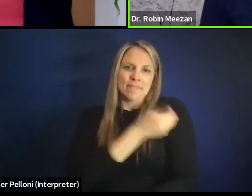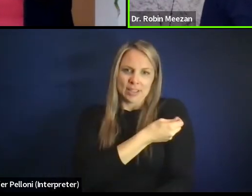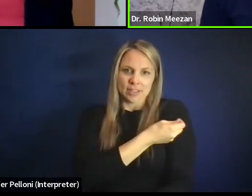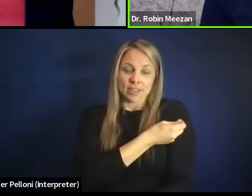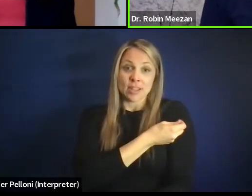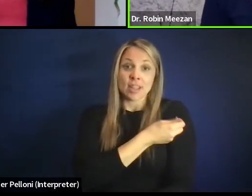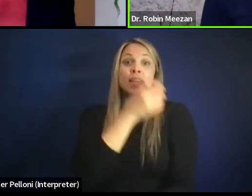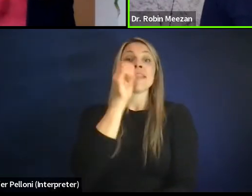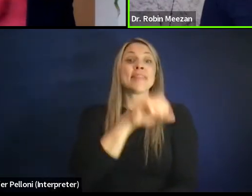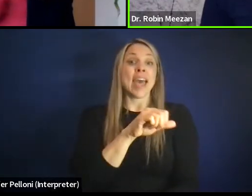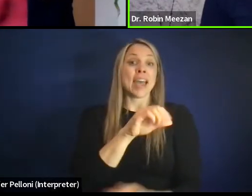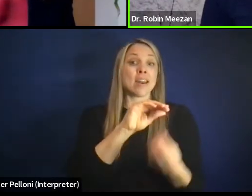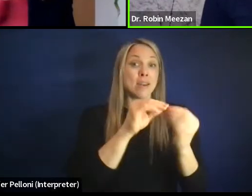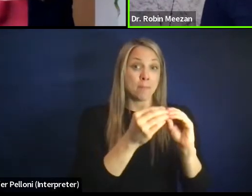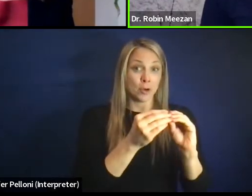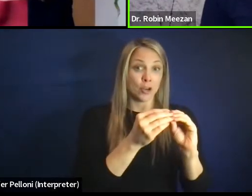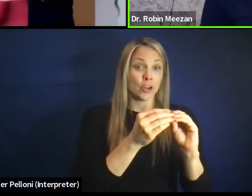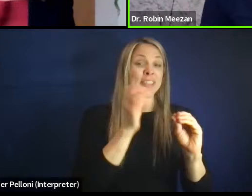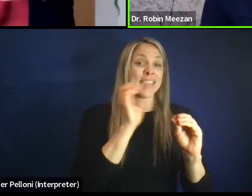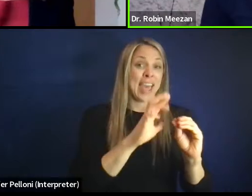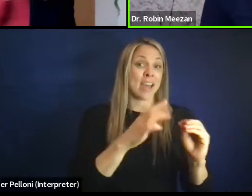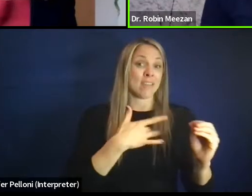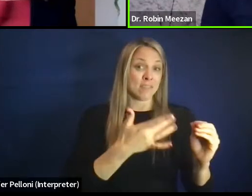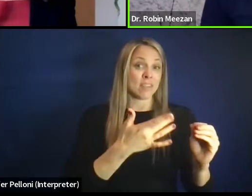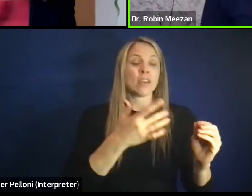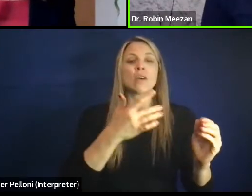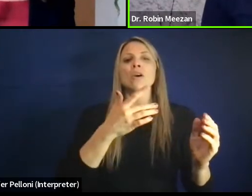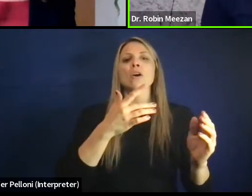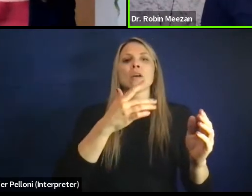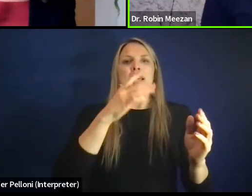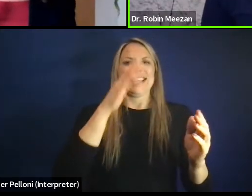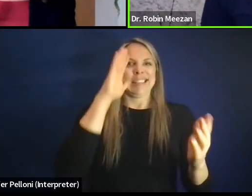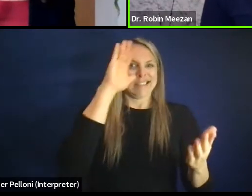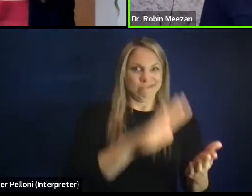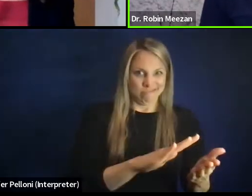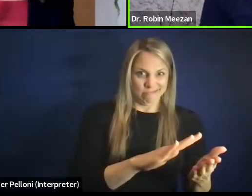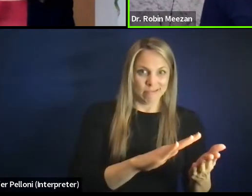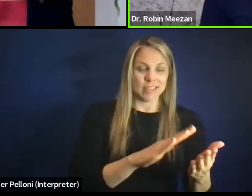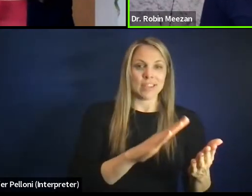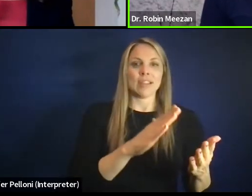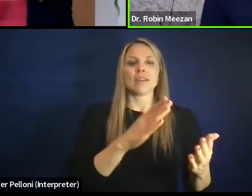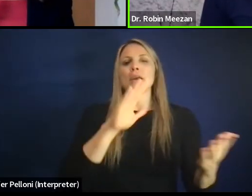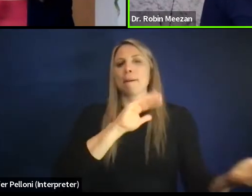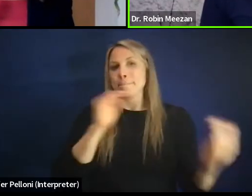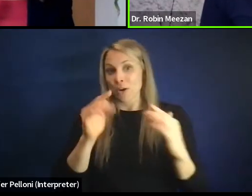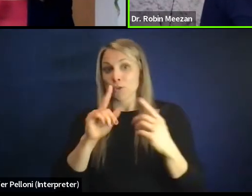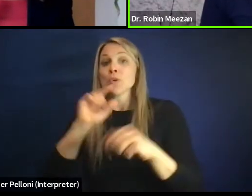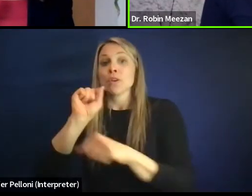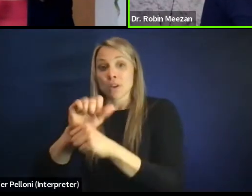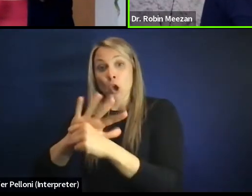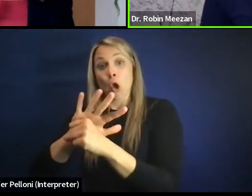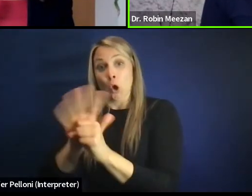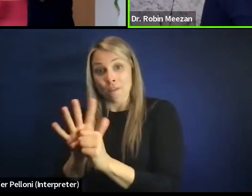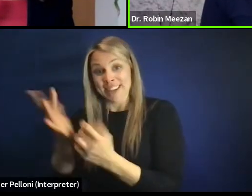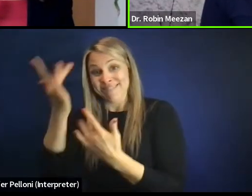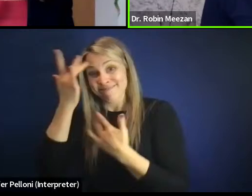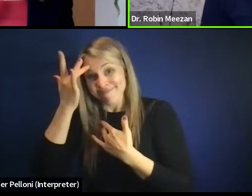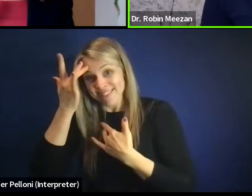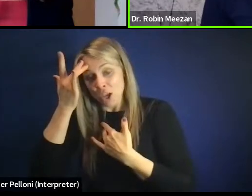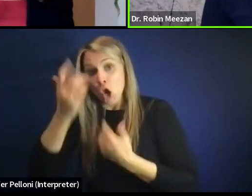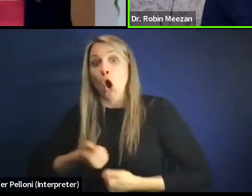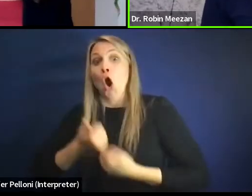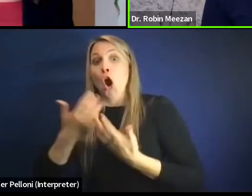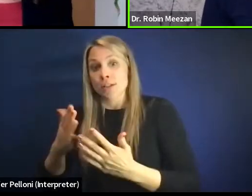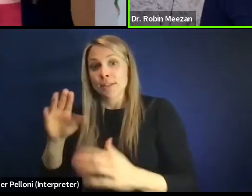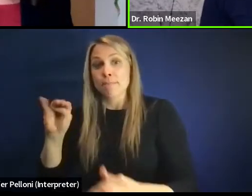in comparison to the potential myocarditis risk from getting COVID. The vaccine-induced myocarditis,